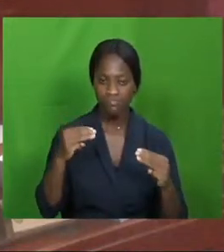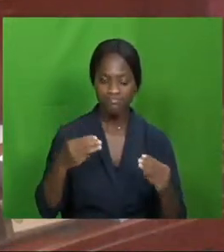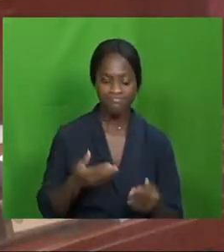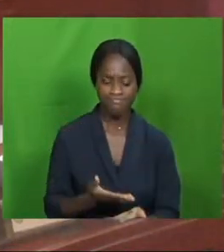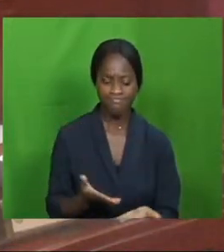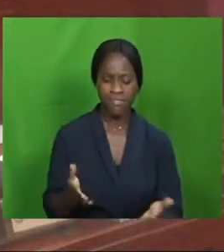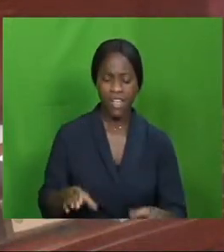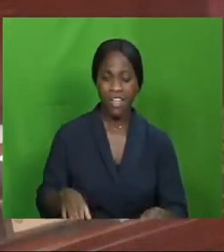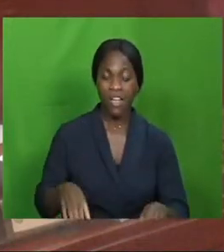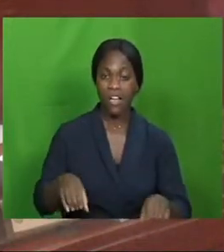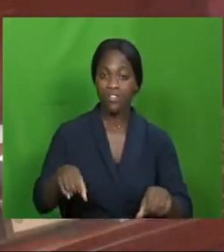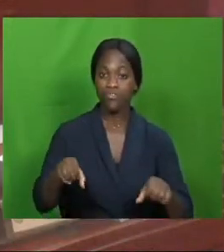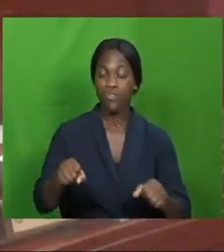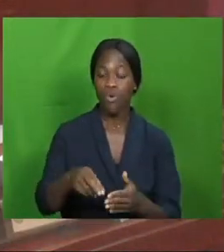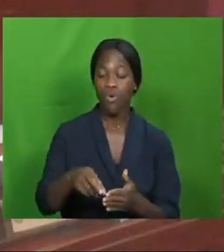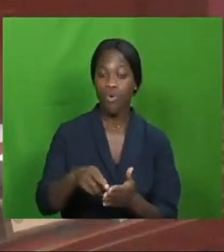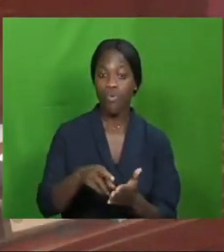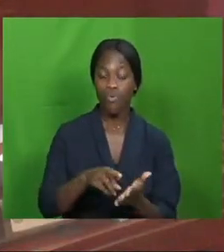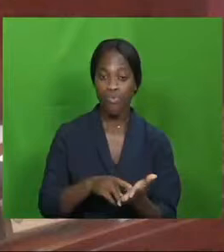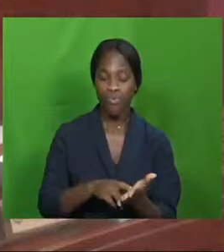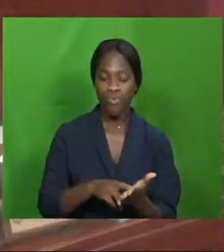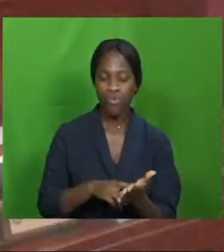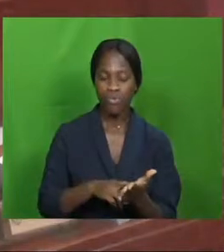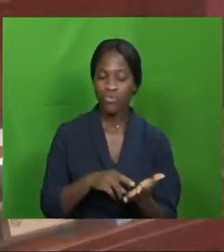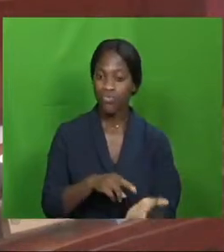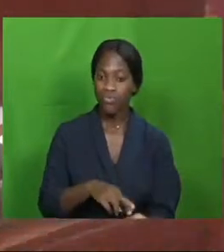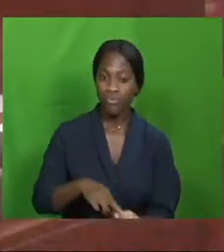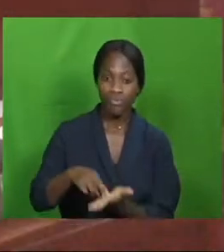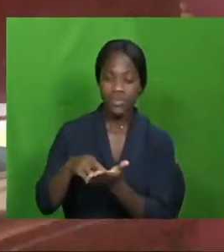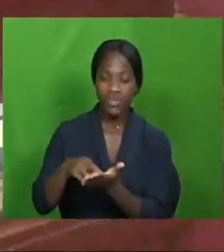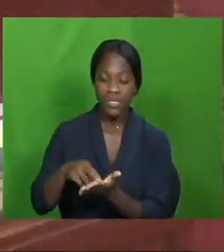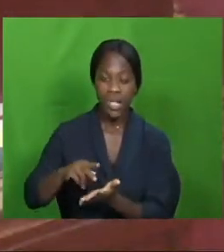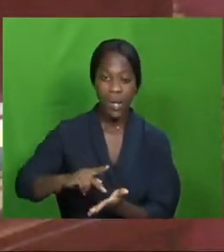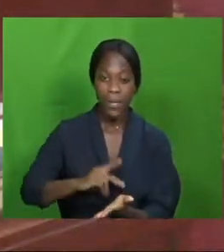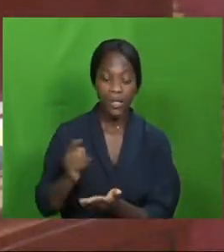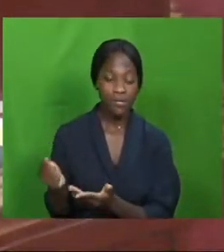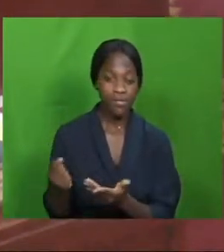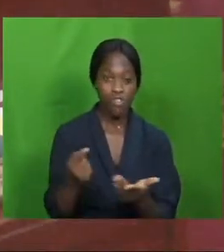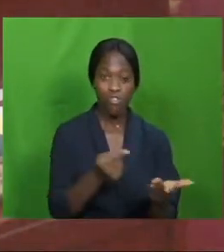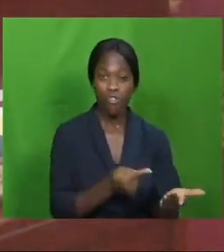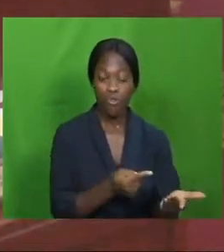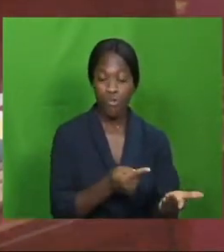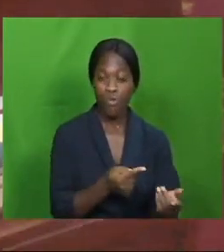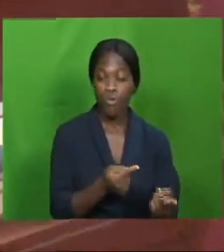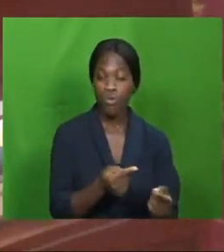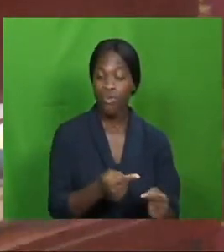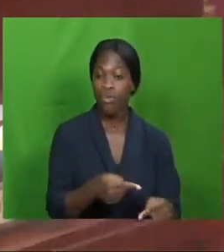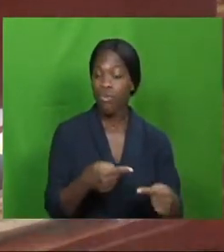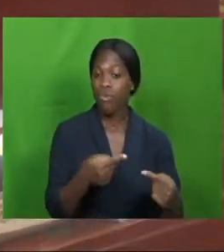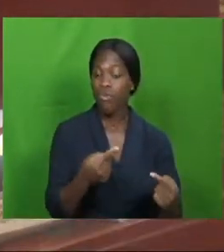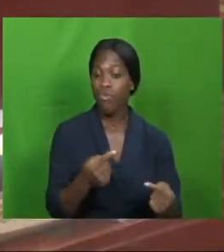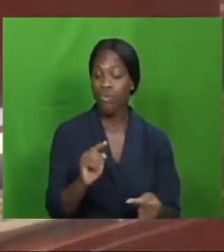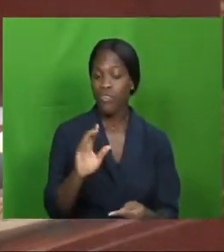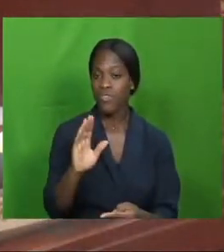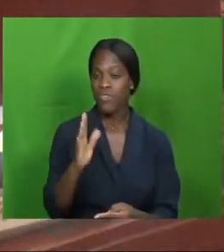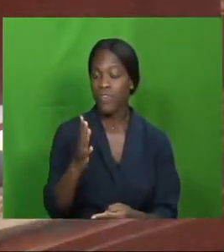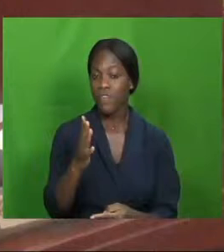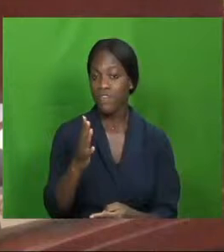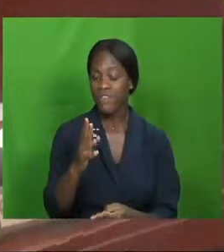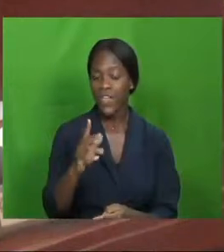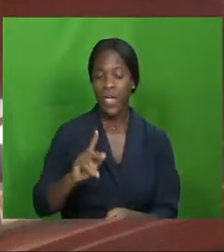the representatives of the Parliament of Ghana to the 4th ordinary session, the 5th Parliament of the